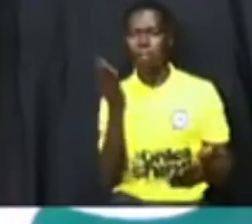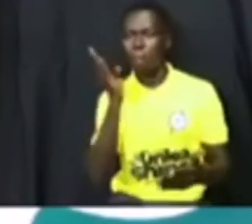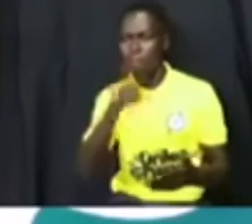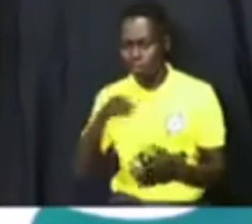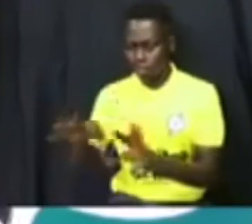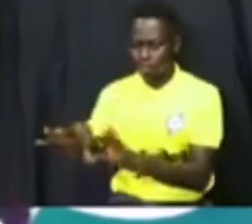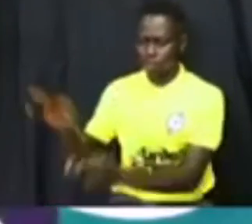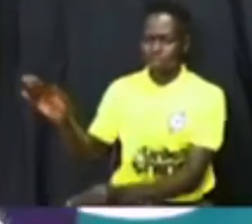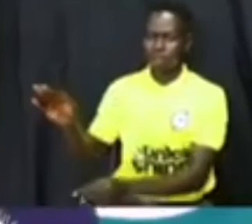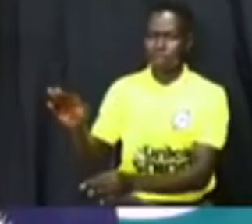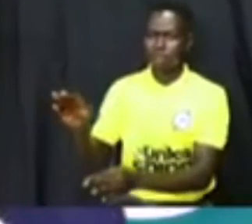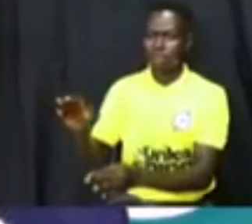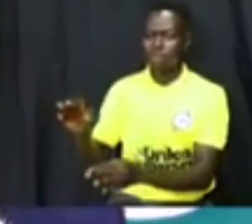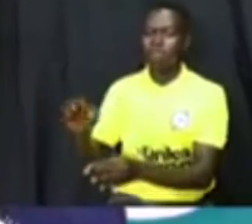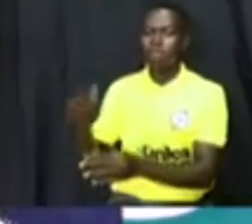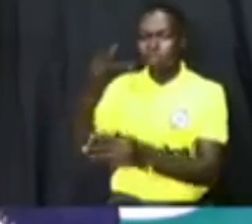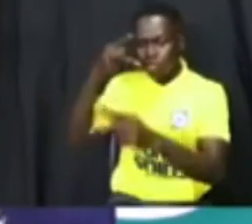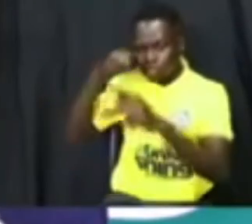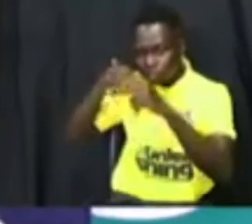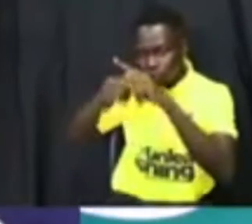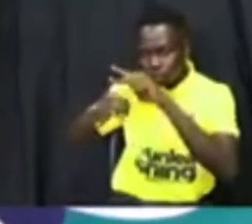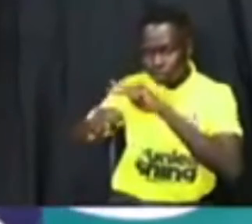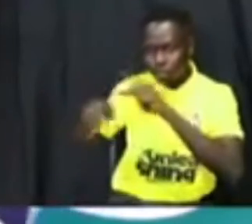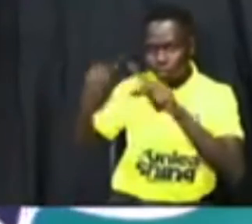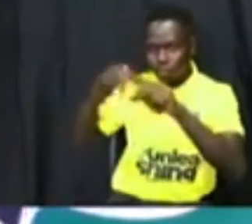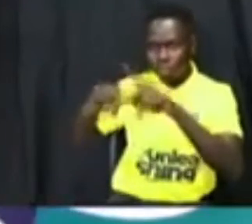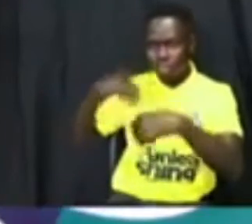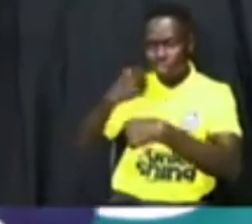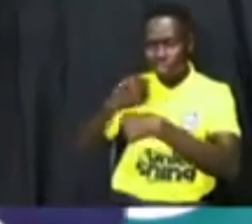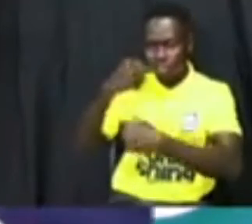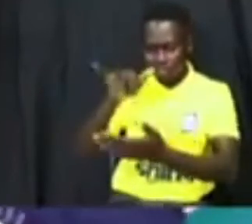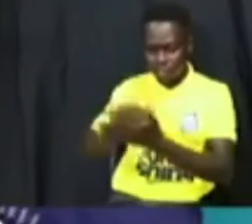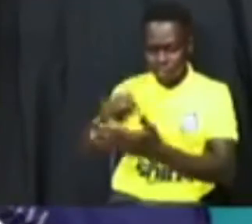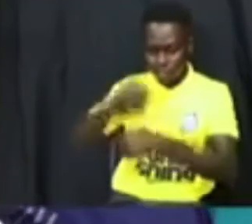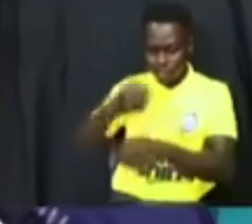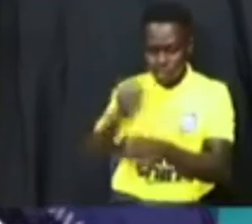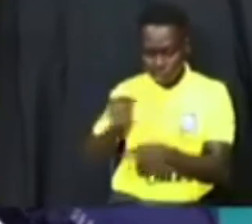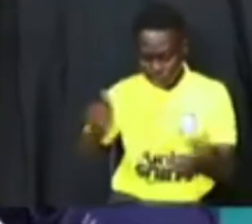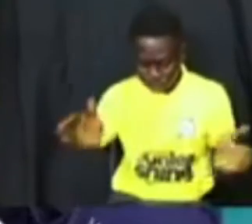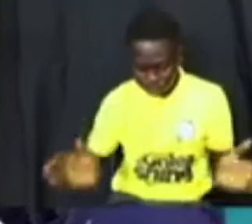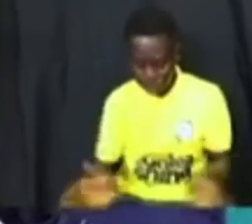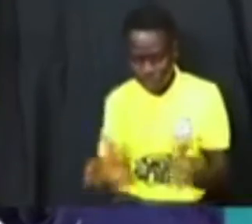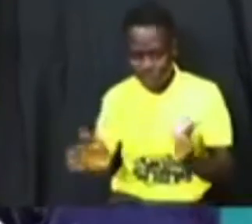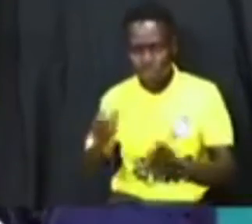Prophecy, which edifies, encourages, and exhorts.